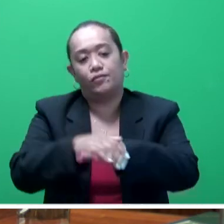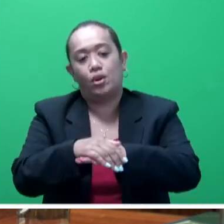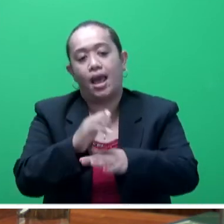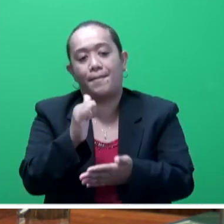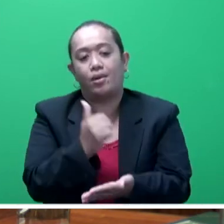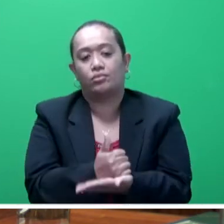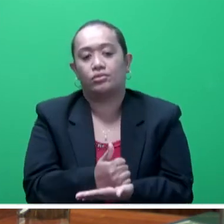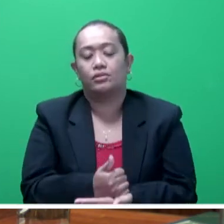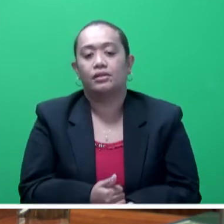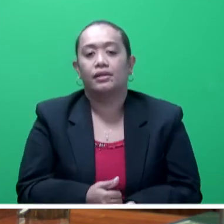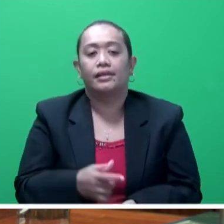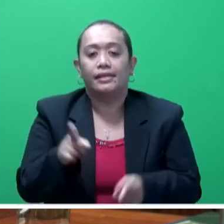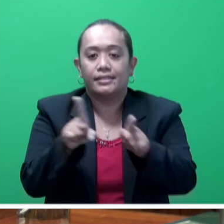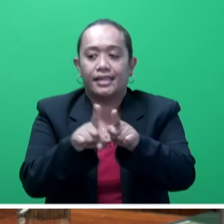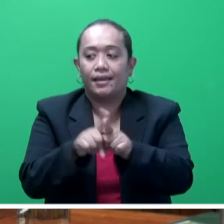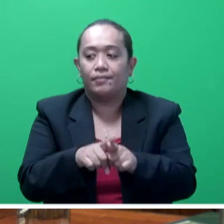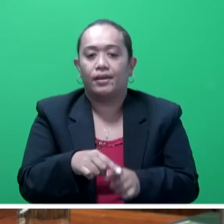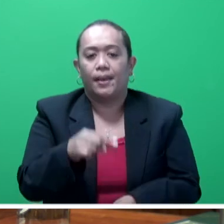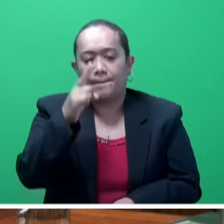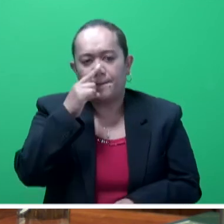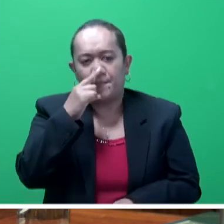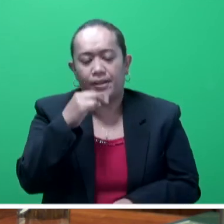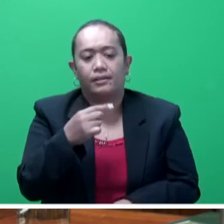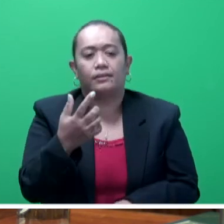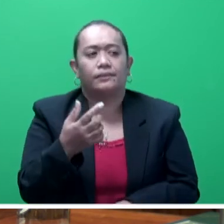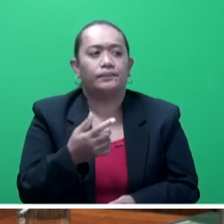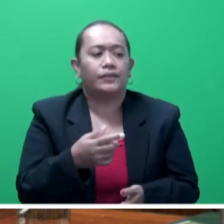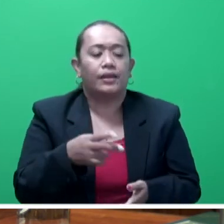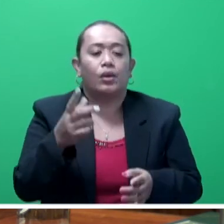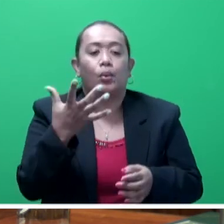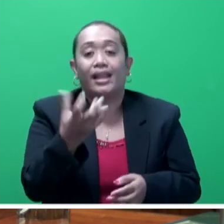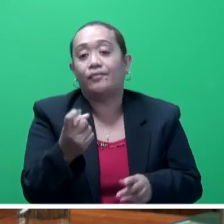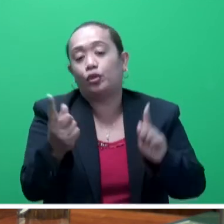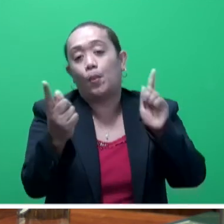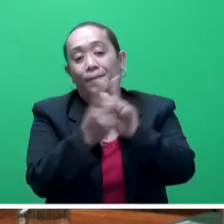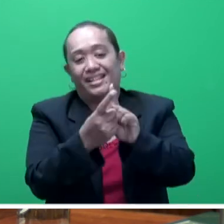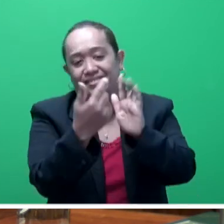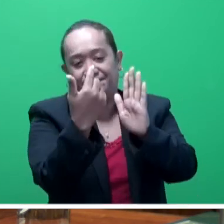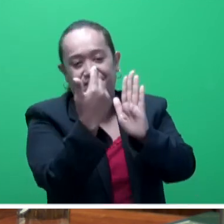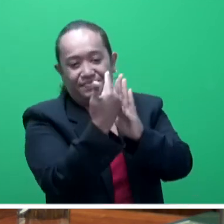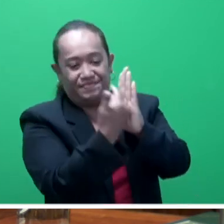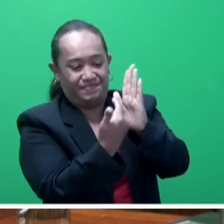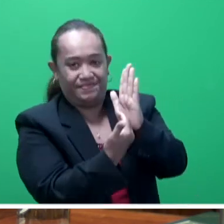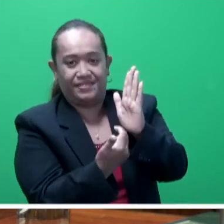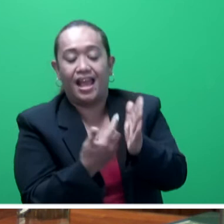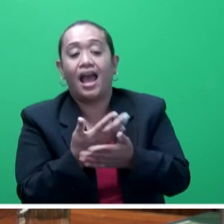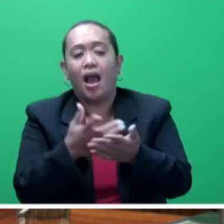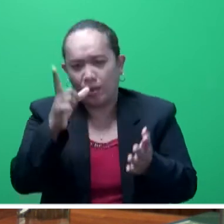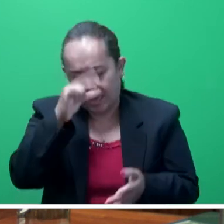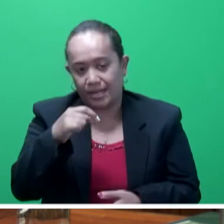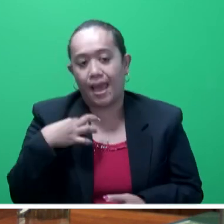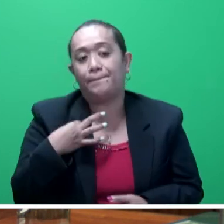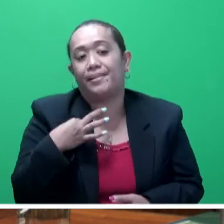Mr. Speaker, sir, the customers of Housing Authority who meet the criteria under this program can apply for this